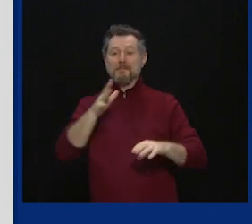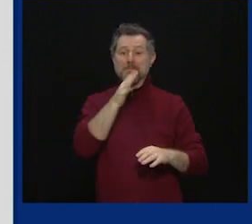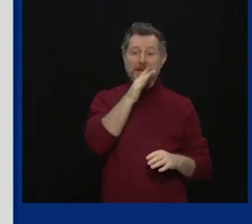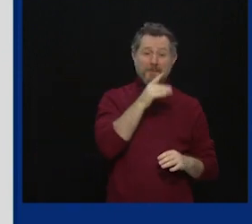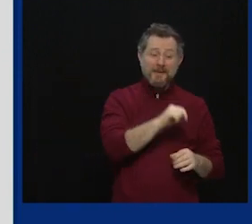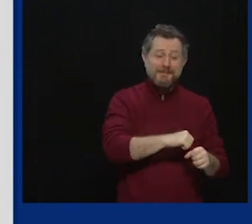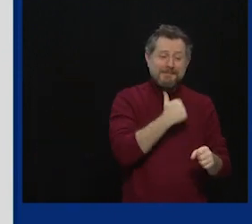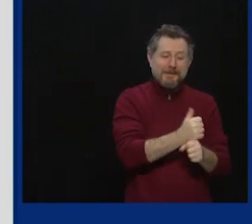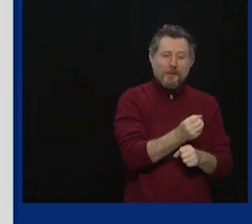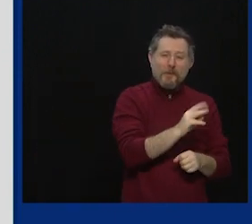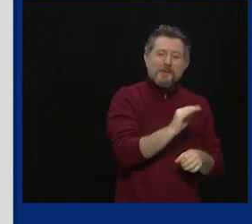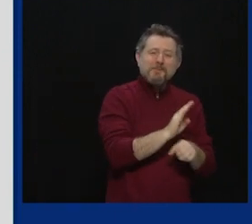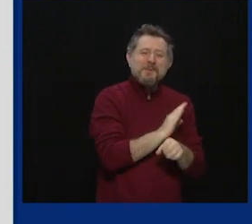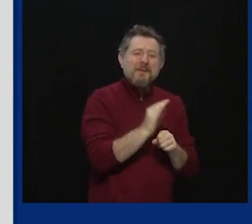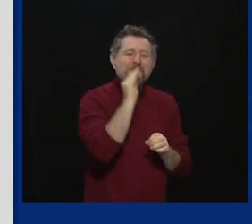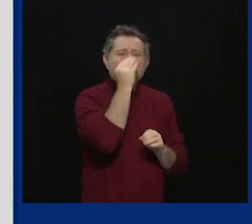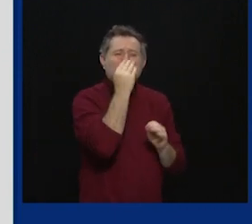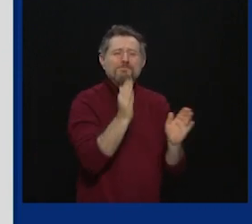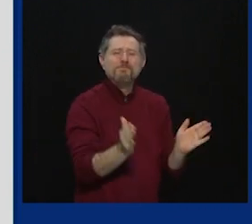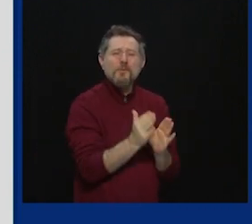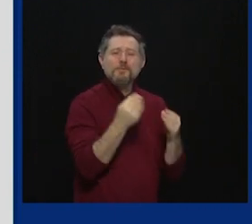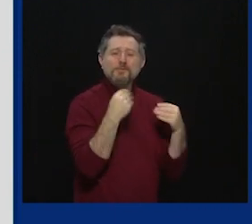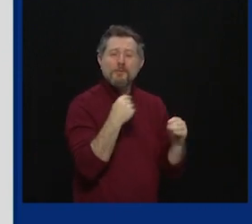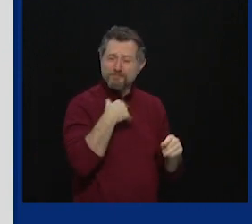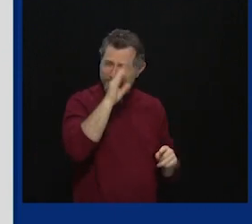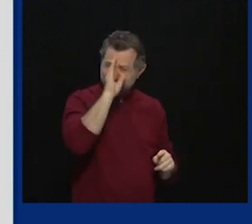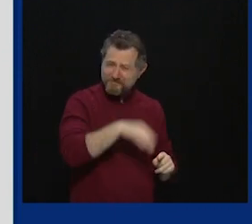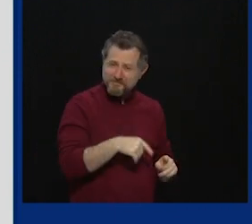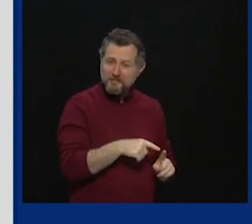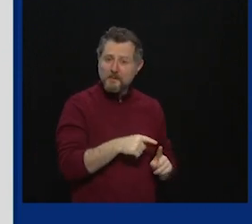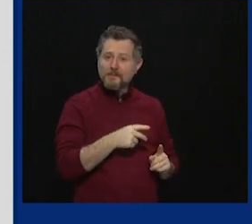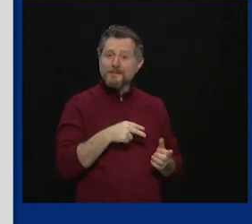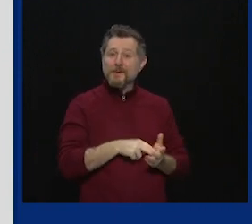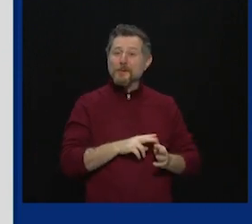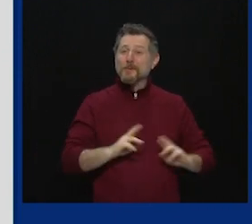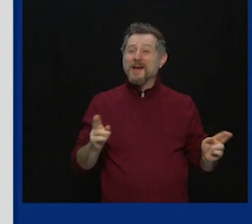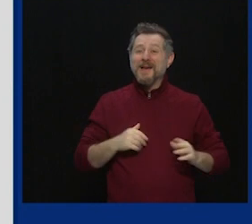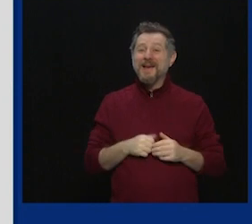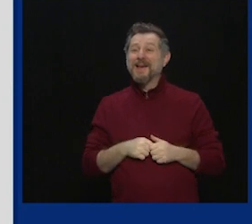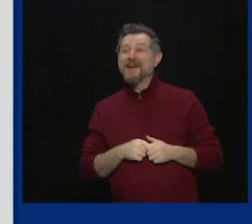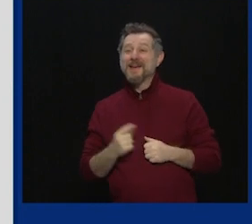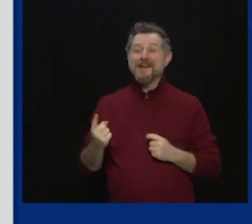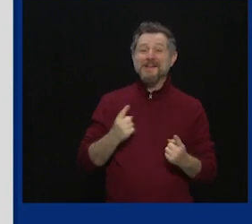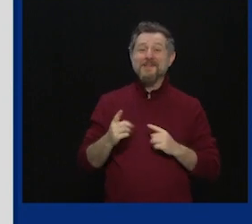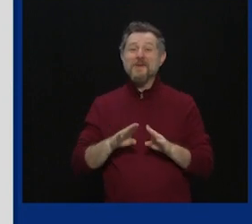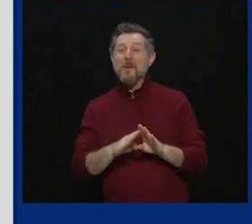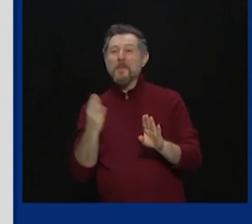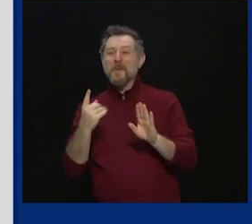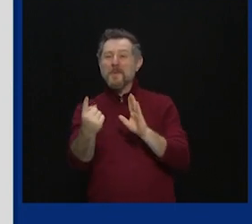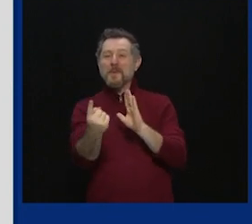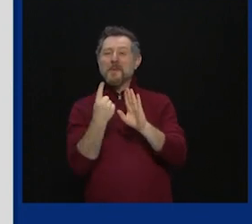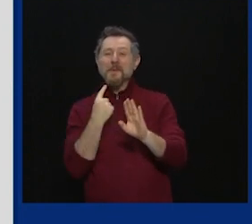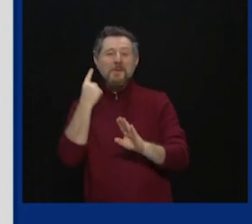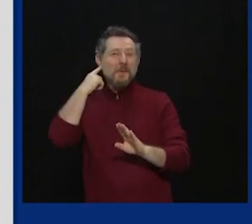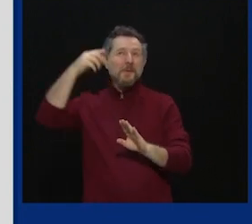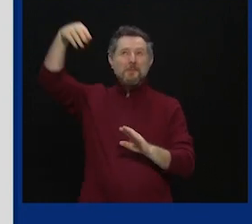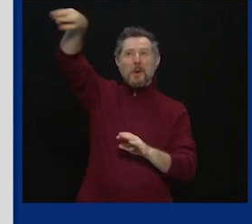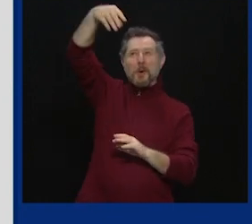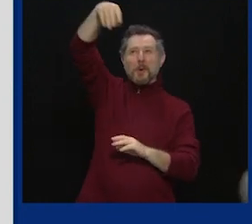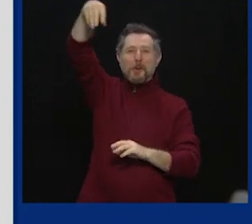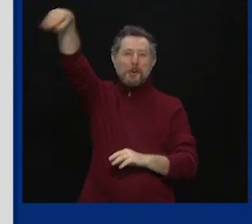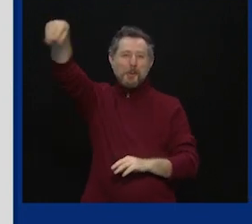and wait and wait for that little bell to ring that means someone walked into your door. I was there. I know how hard it is, and I have had